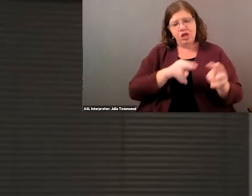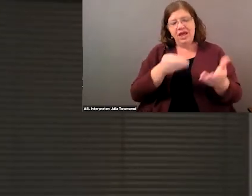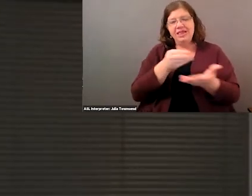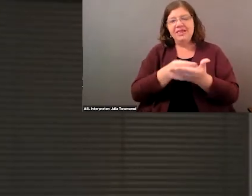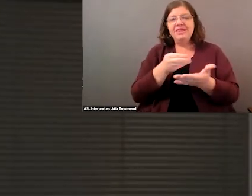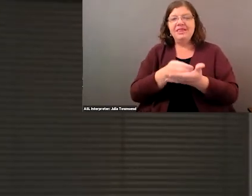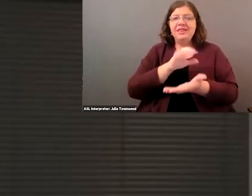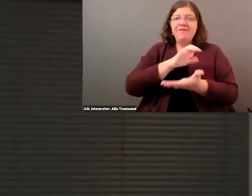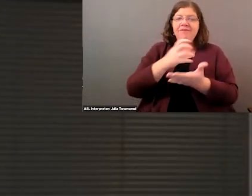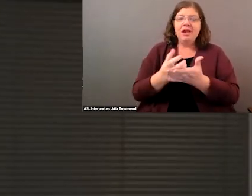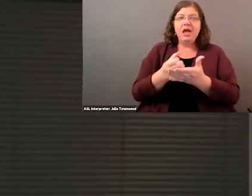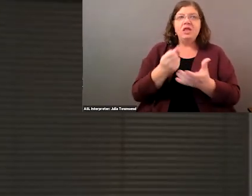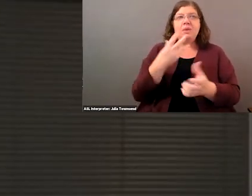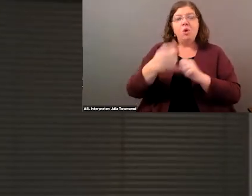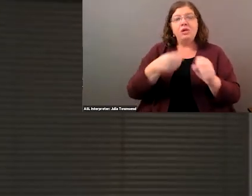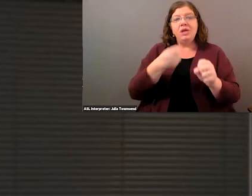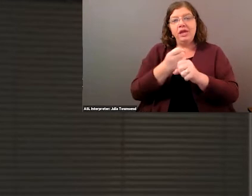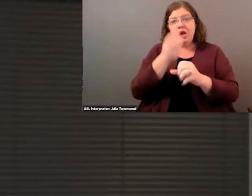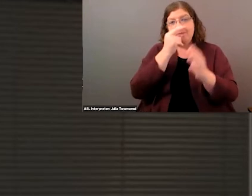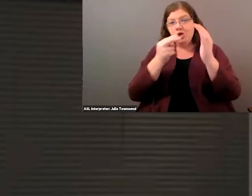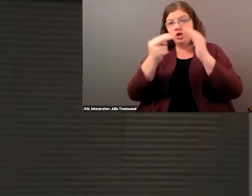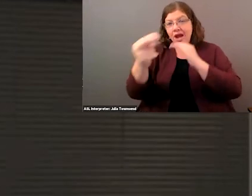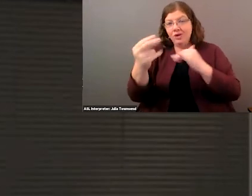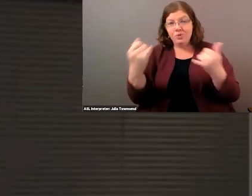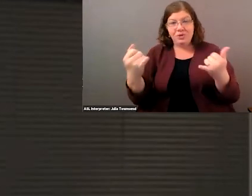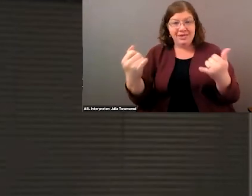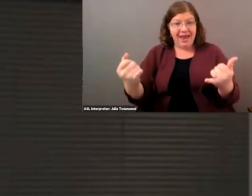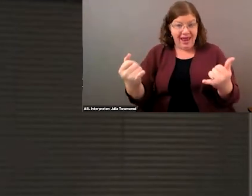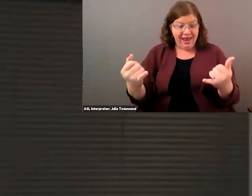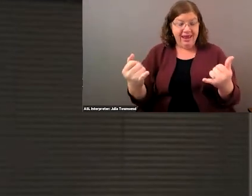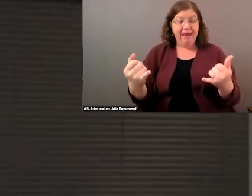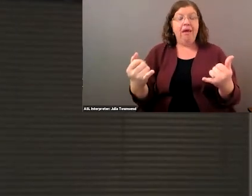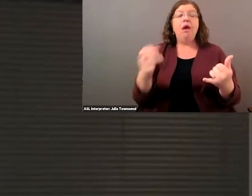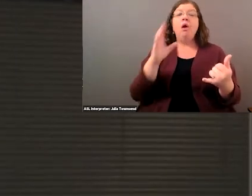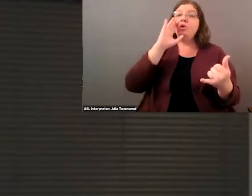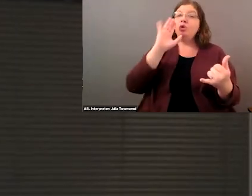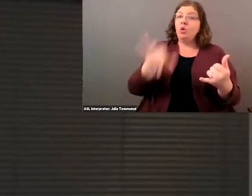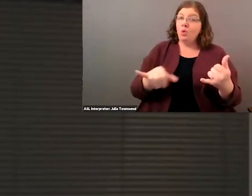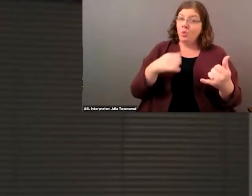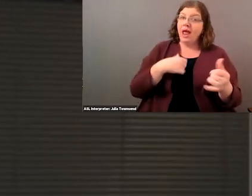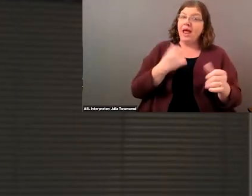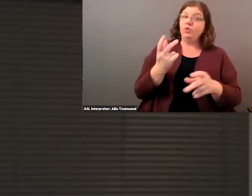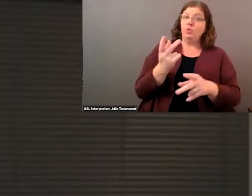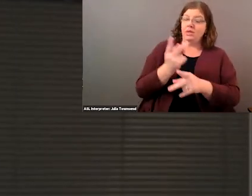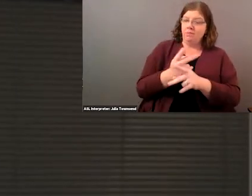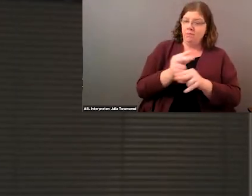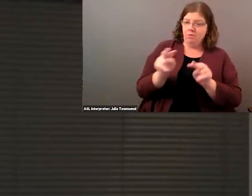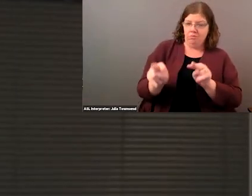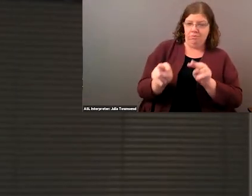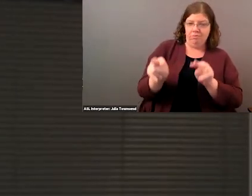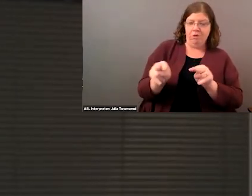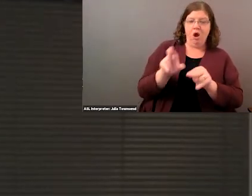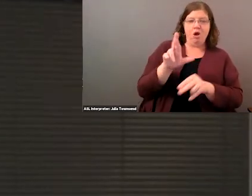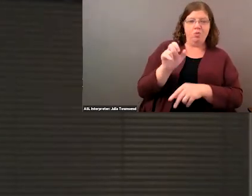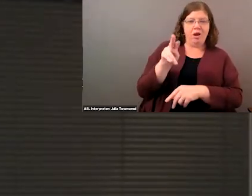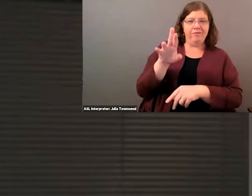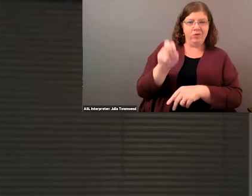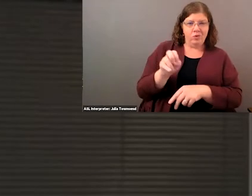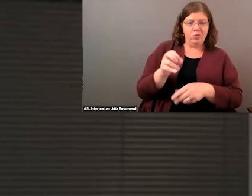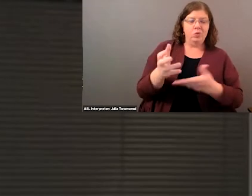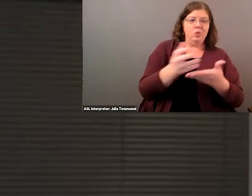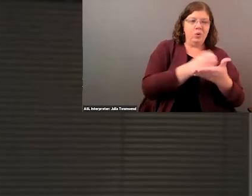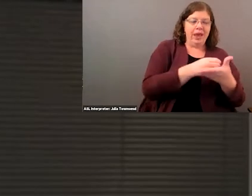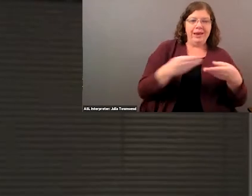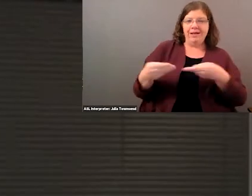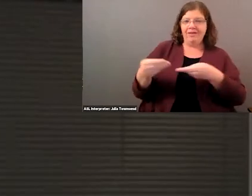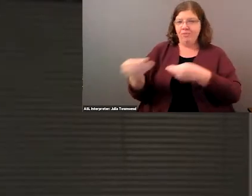have to keep a really close eye on our revenue and expenditure. So I want to make sure that everybody knows that this will be up for